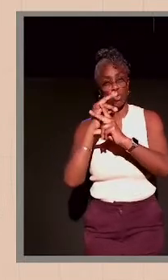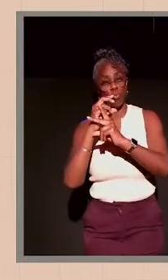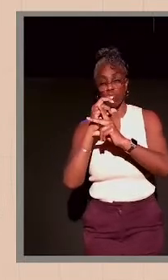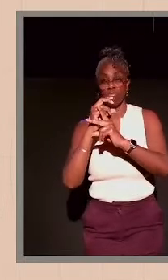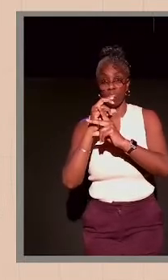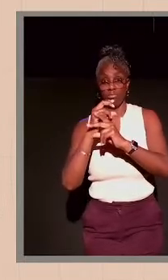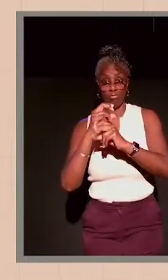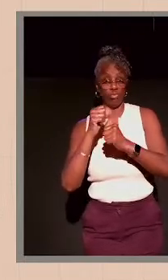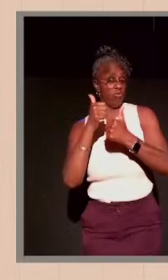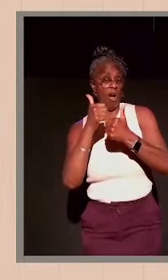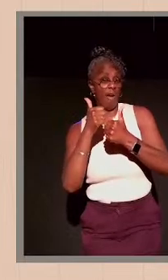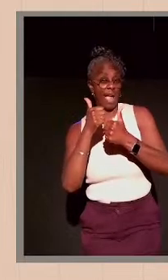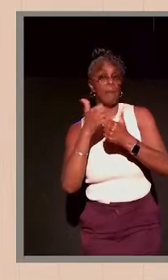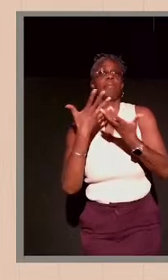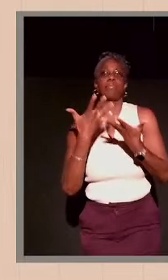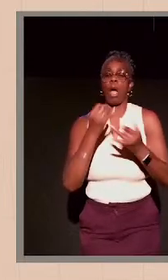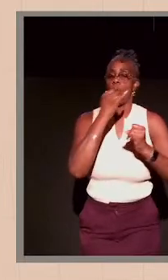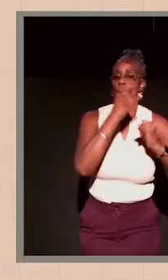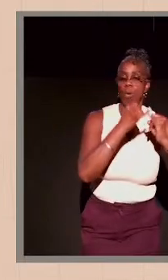And so